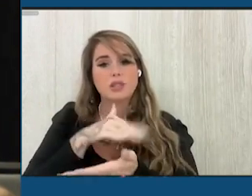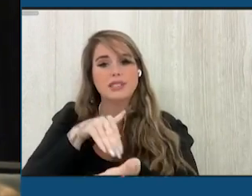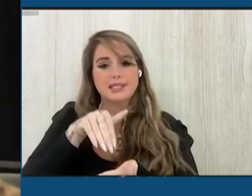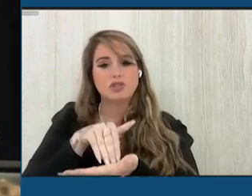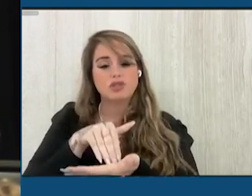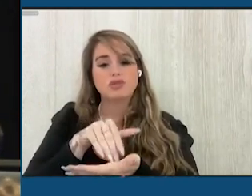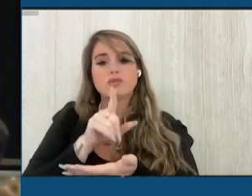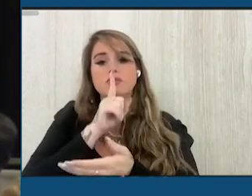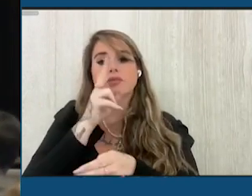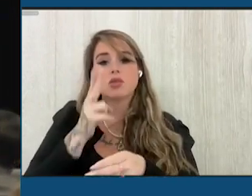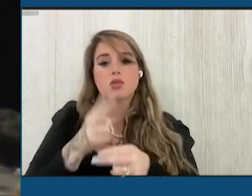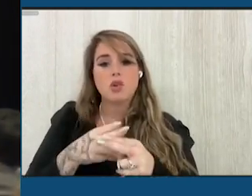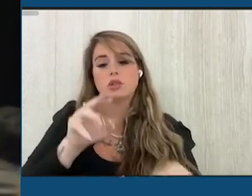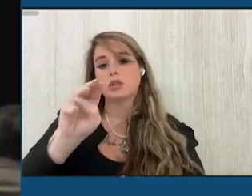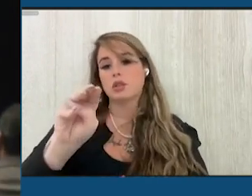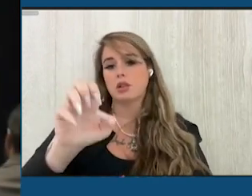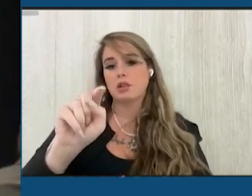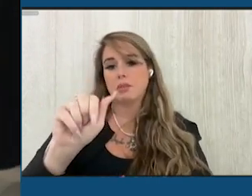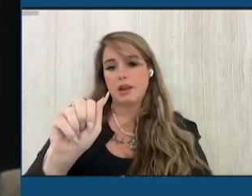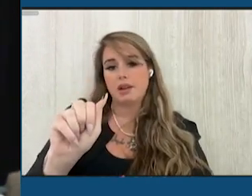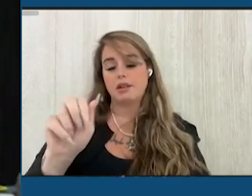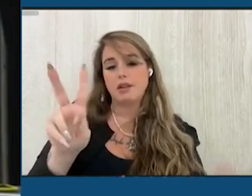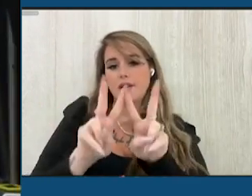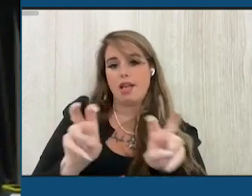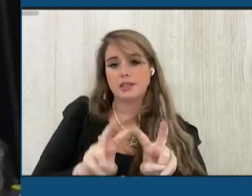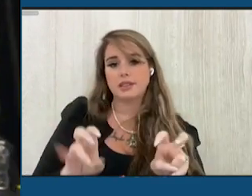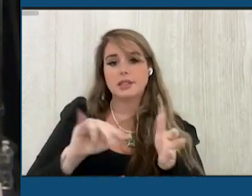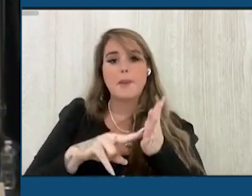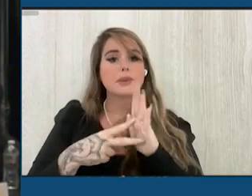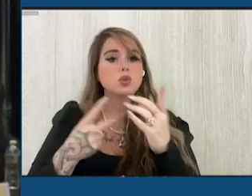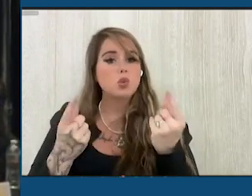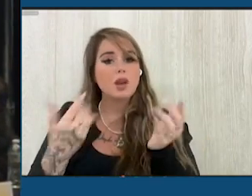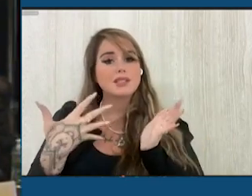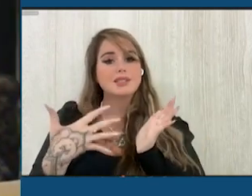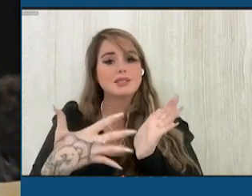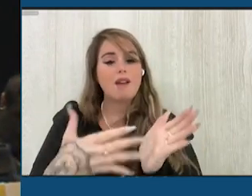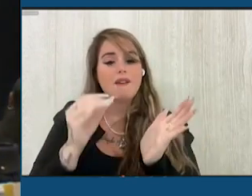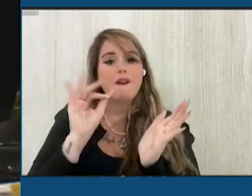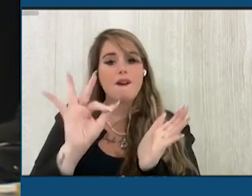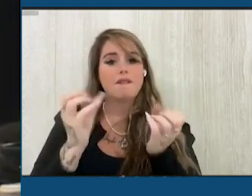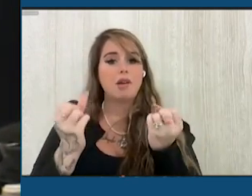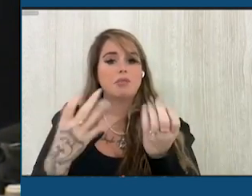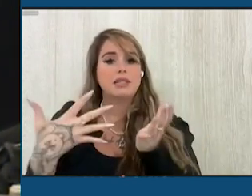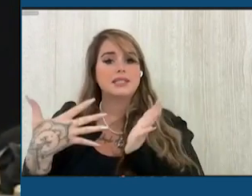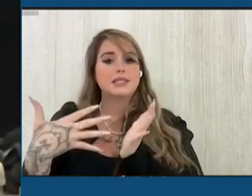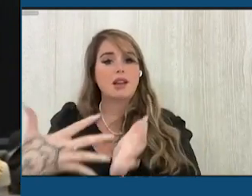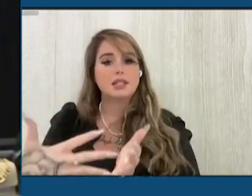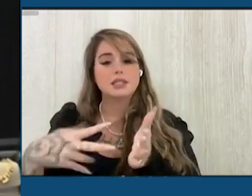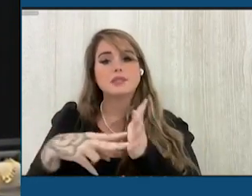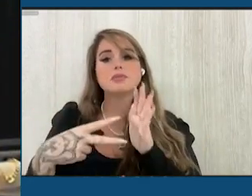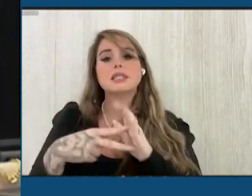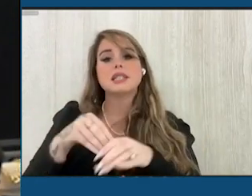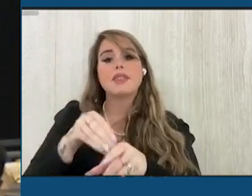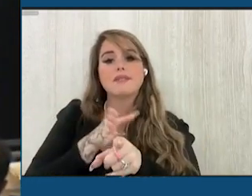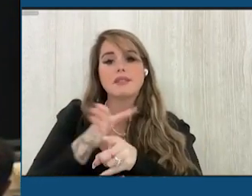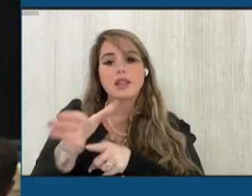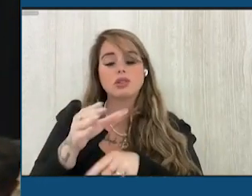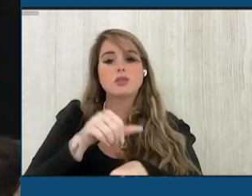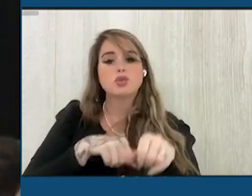a meta-analysis. And what a meta-analysis is it's a study of many studies. So in the field of social and emotional learning, there are